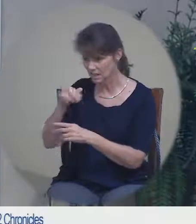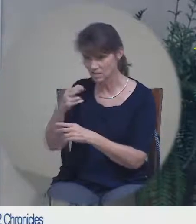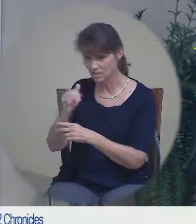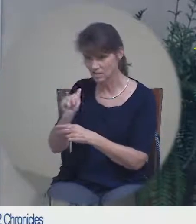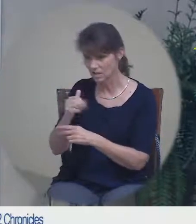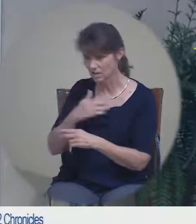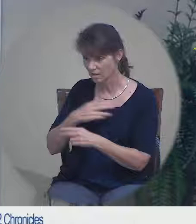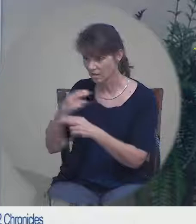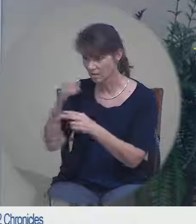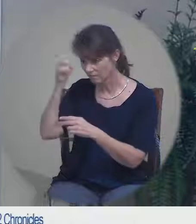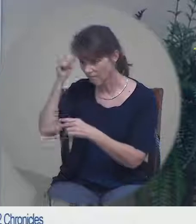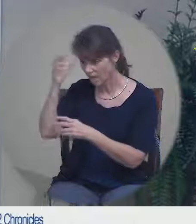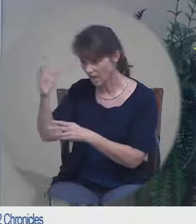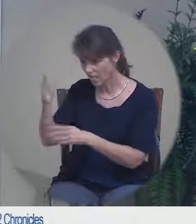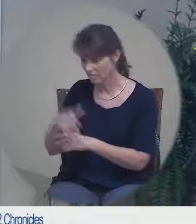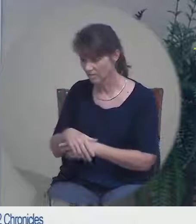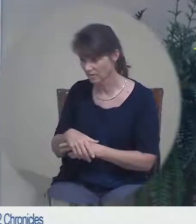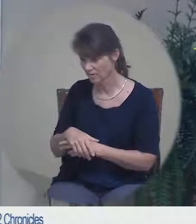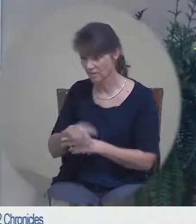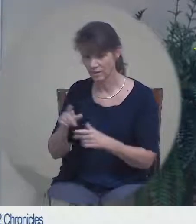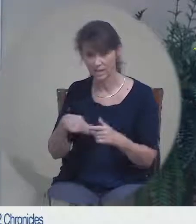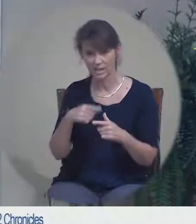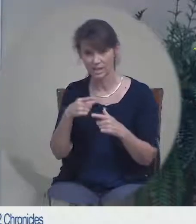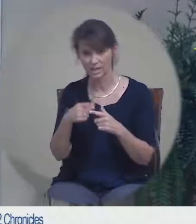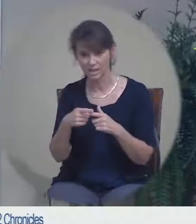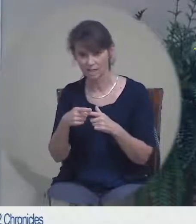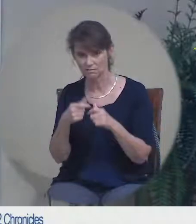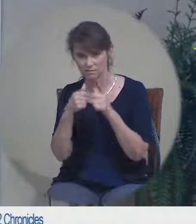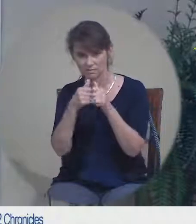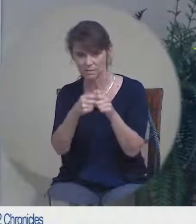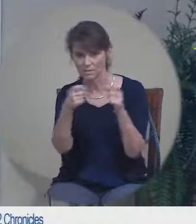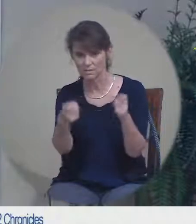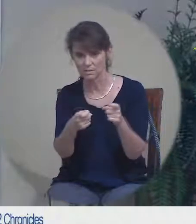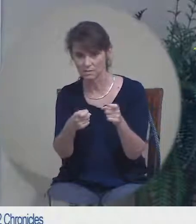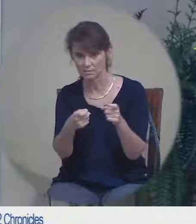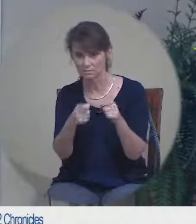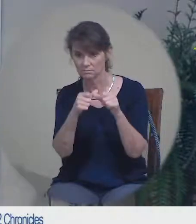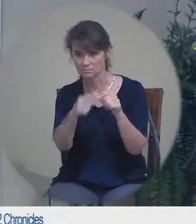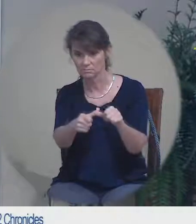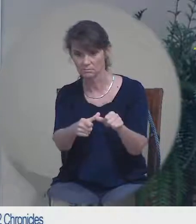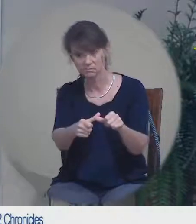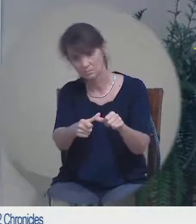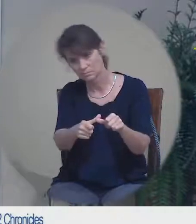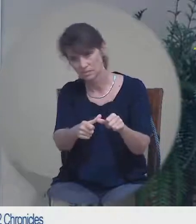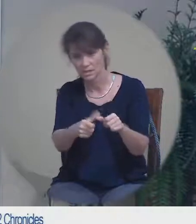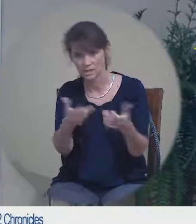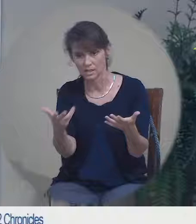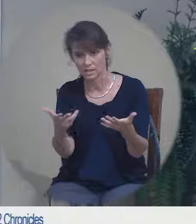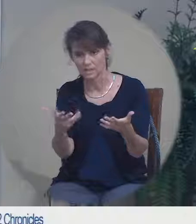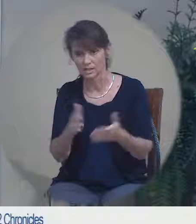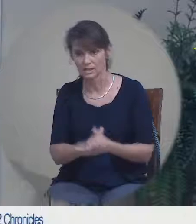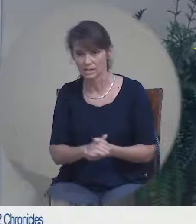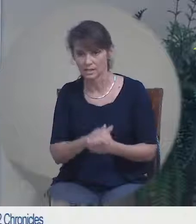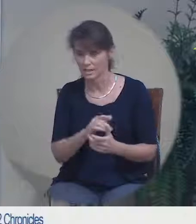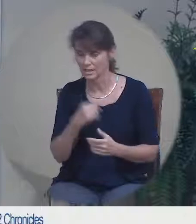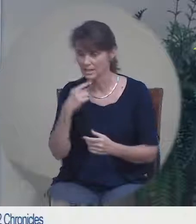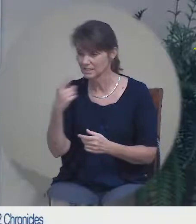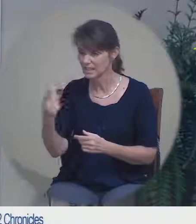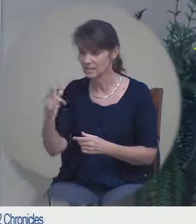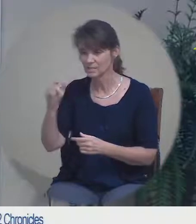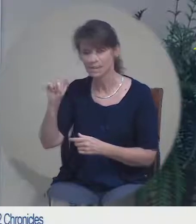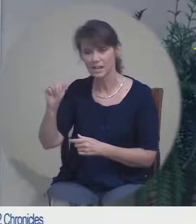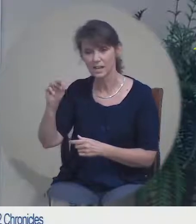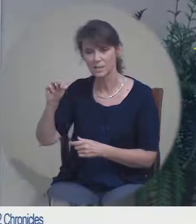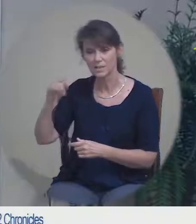and horsemen of Israel, and on another, he's not willing to listen to him. On one hand, he tells Amaziah to go home,